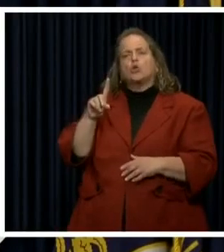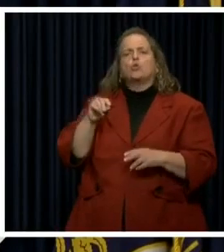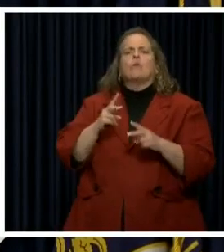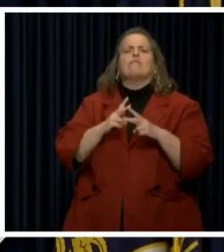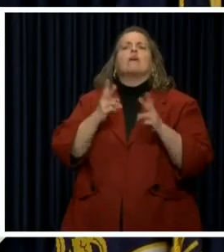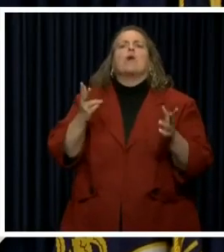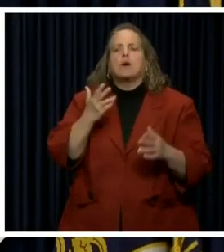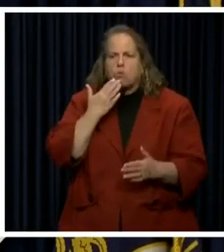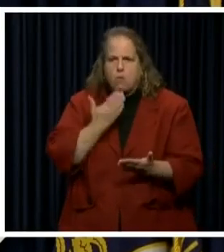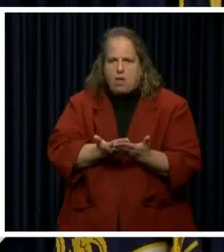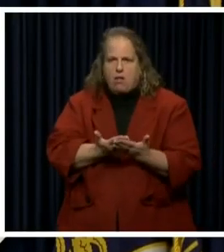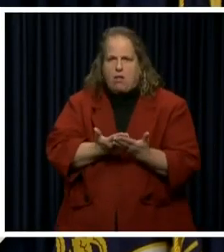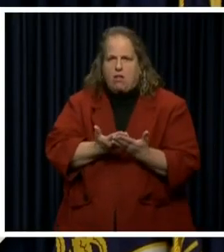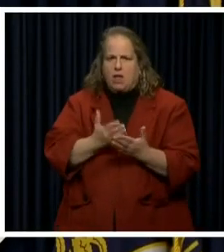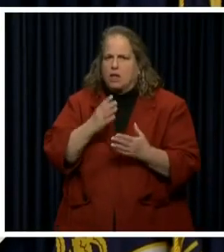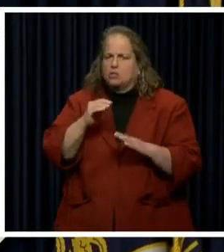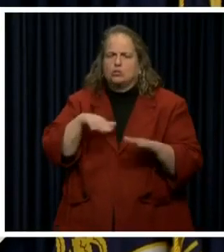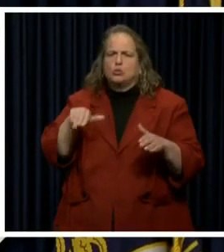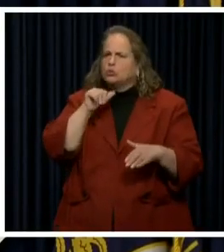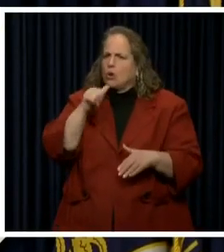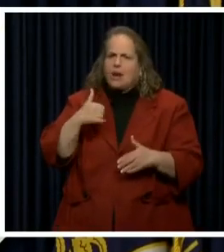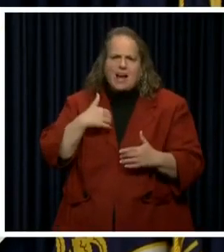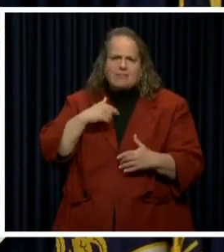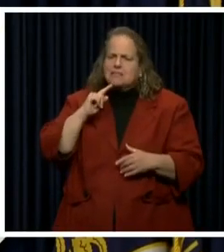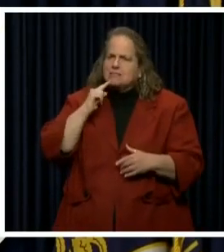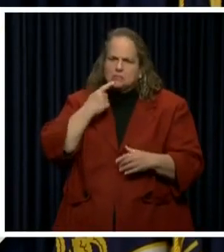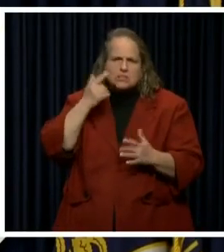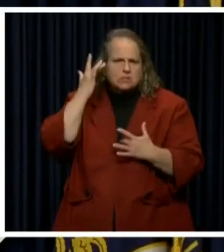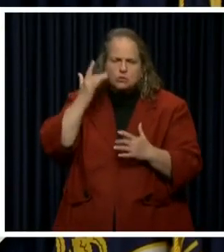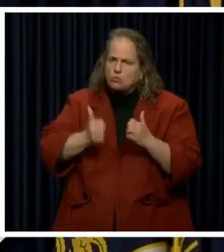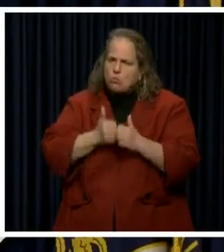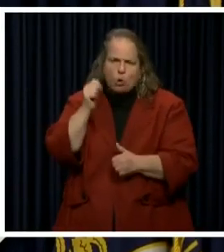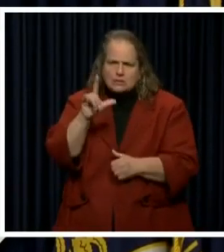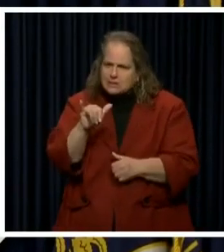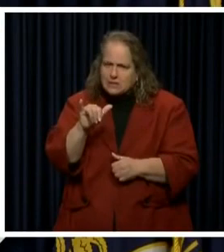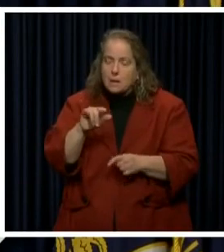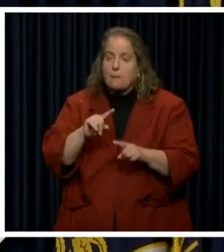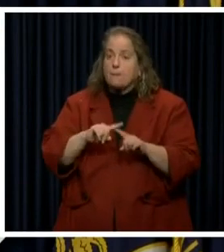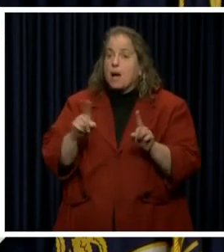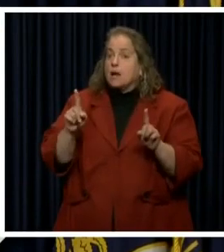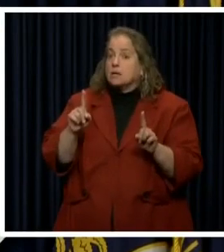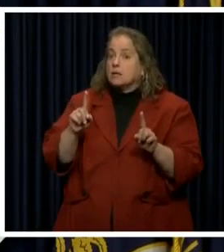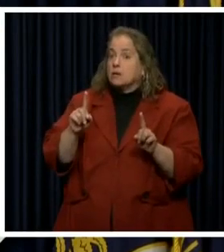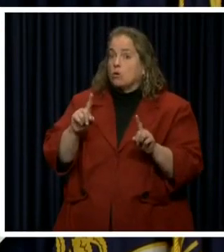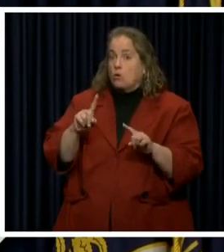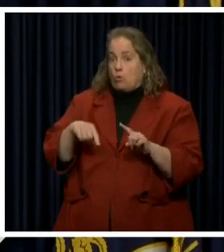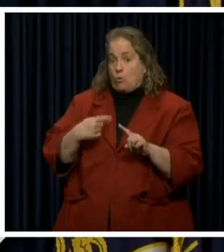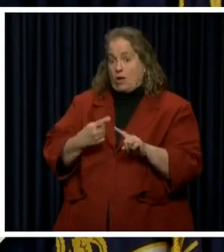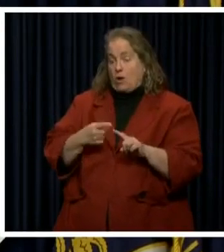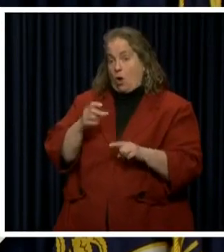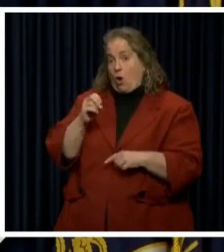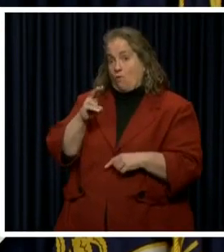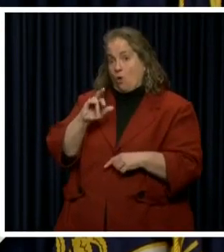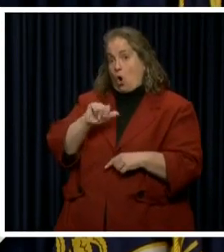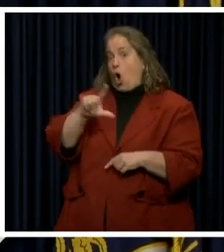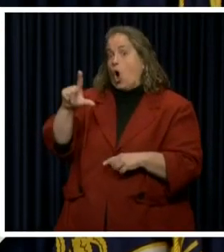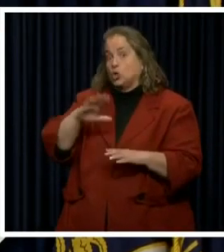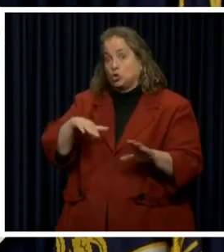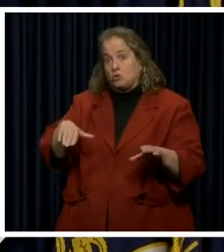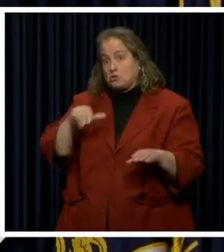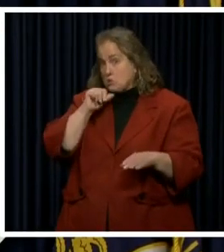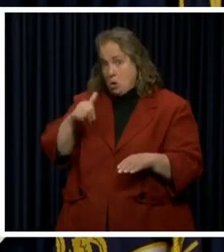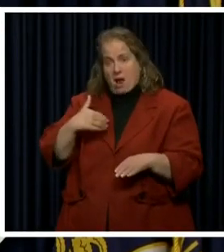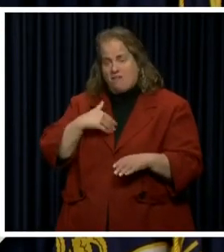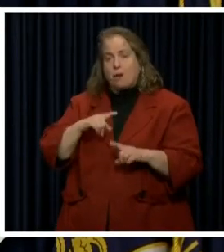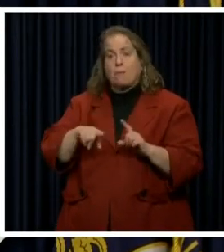with this and don't have serious illness. However, that when children overall don't have serious illness, that doesn't mean no children don't